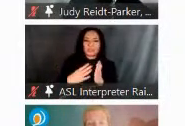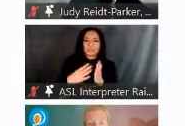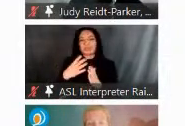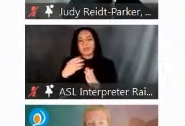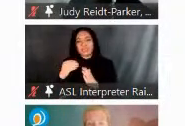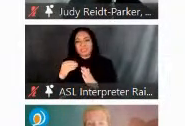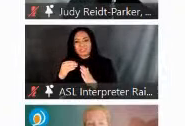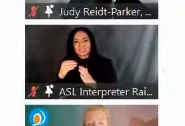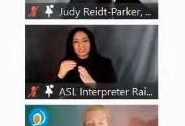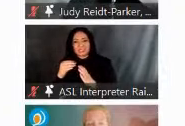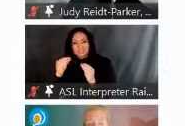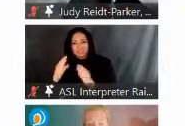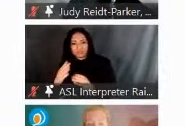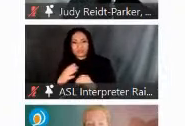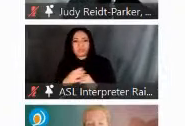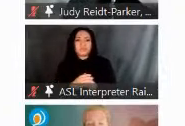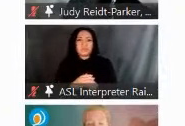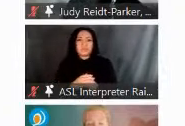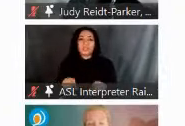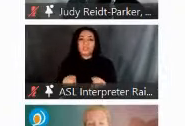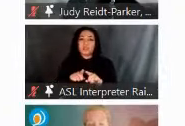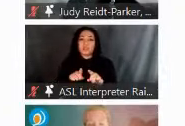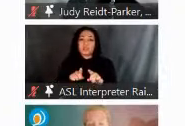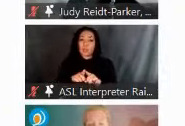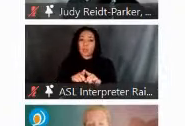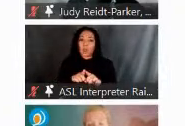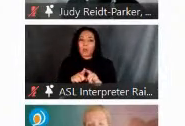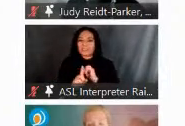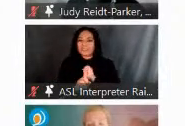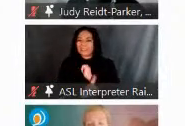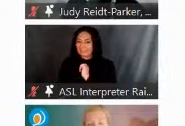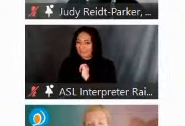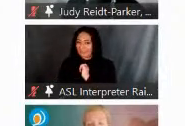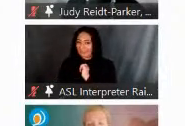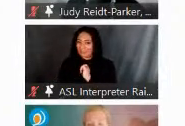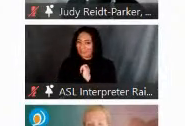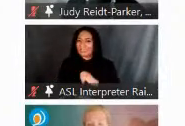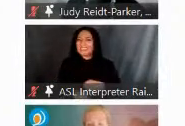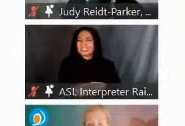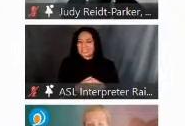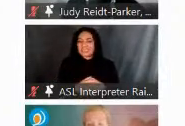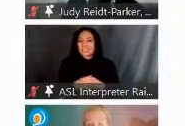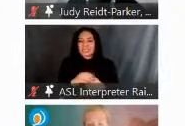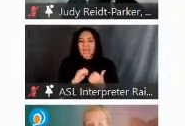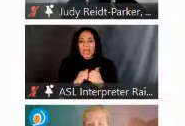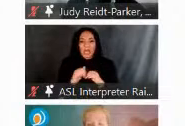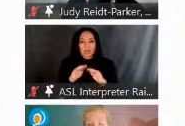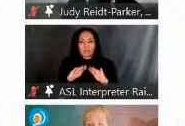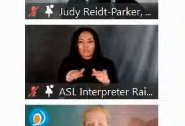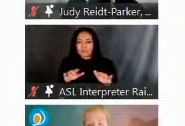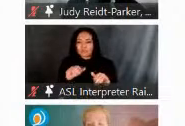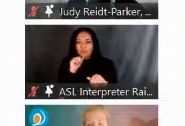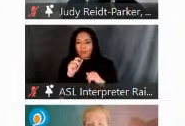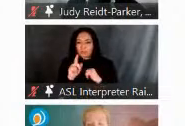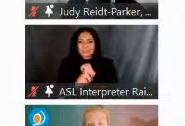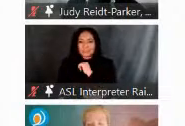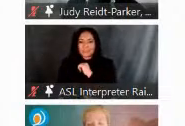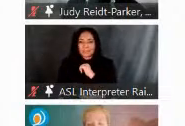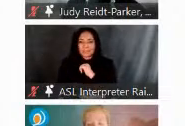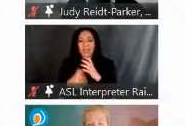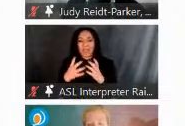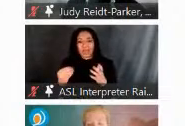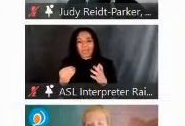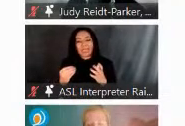how children may not be disciplined and the kinds of information that needs to be shared with and received from